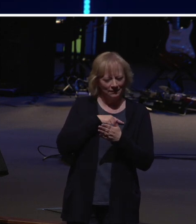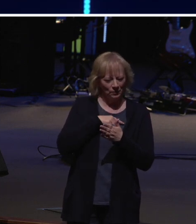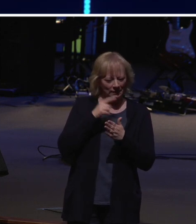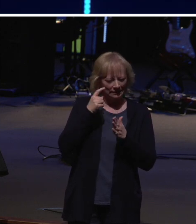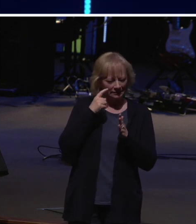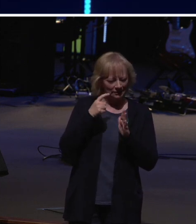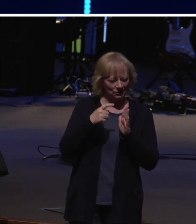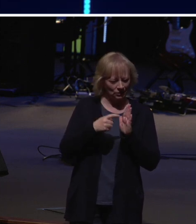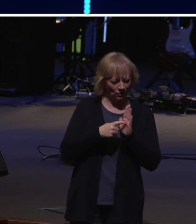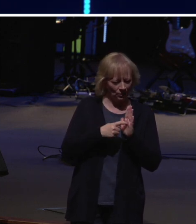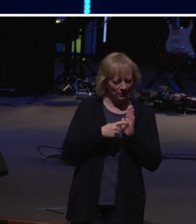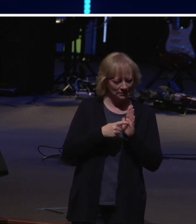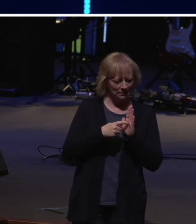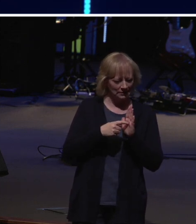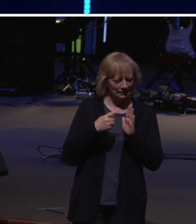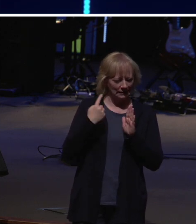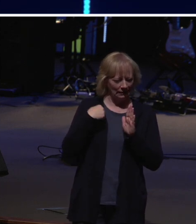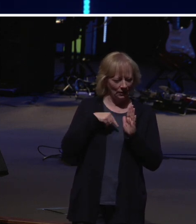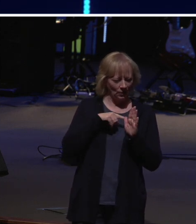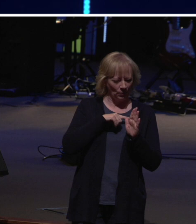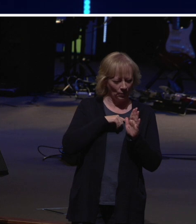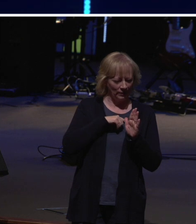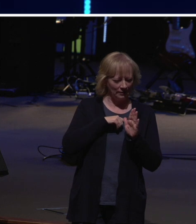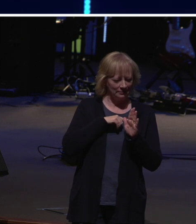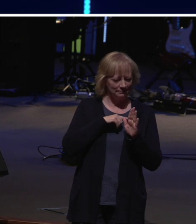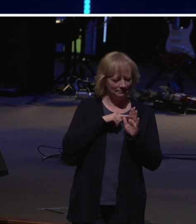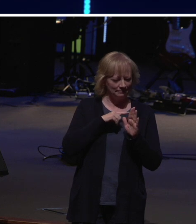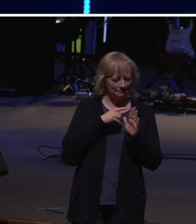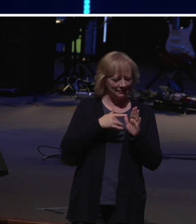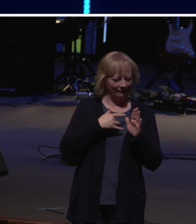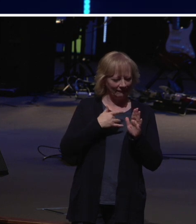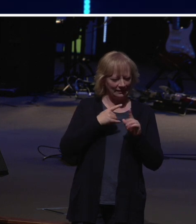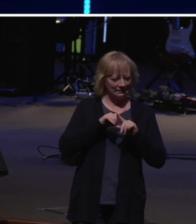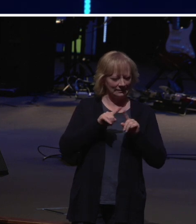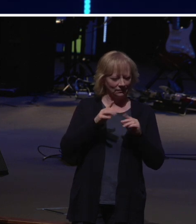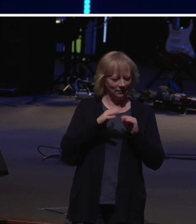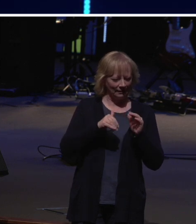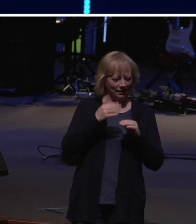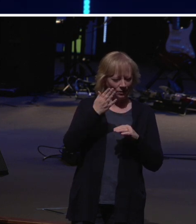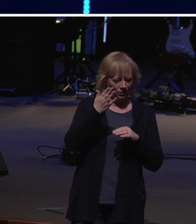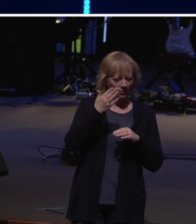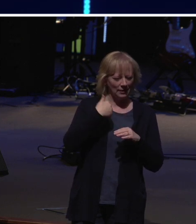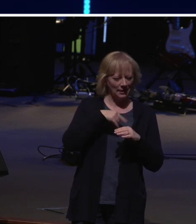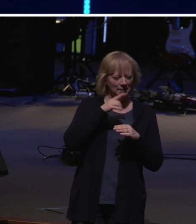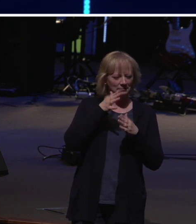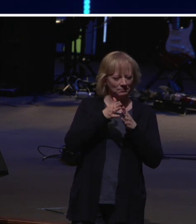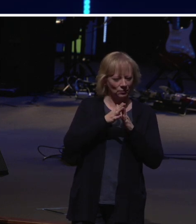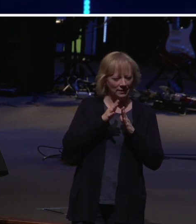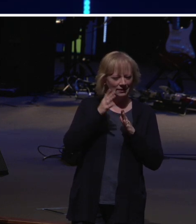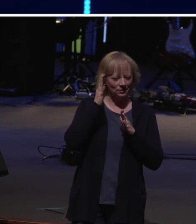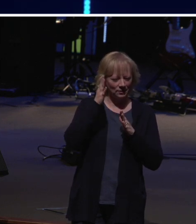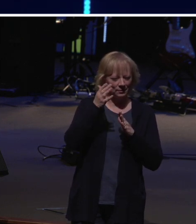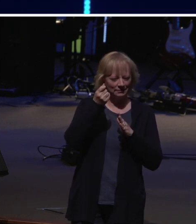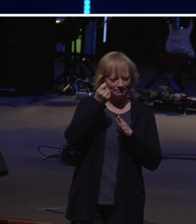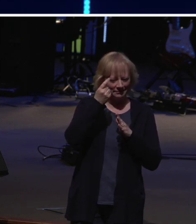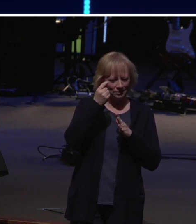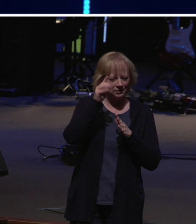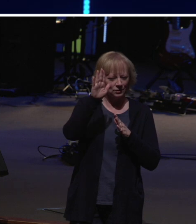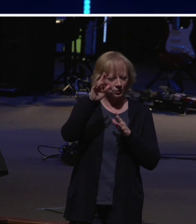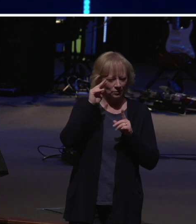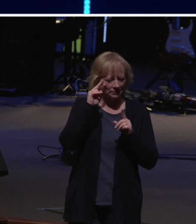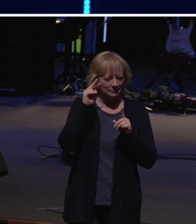discrepancy, I pray that you'd humble us, that we would see it your way and get on board. God, I pray that you would meet with us